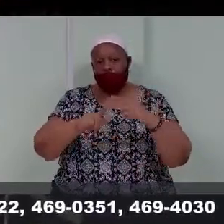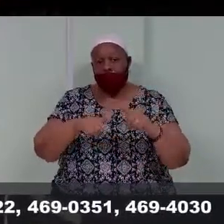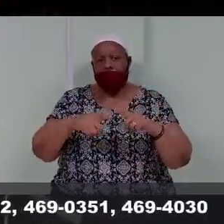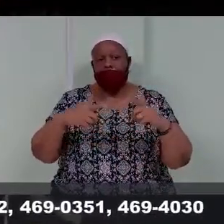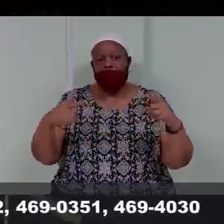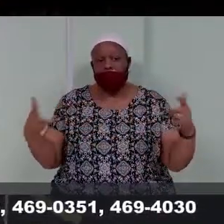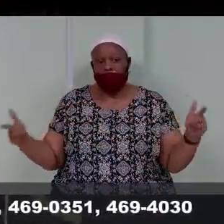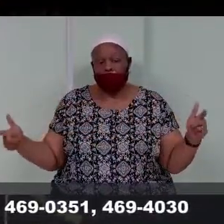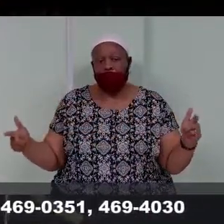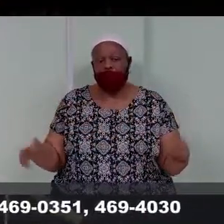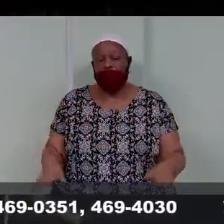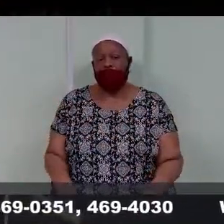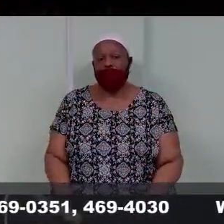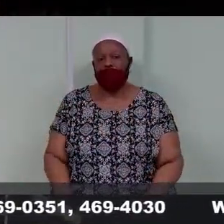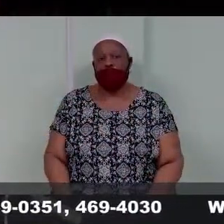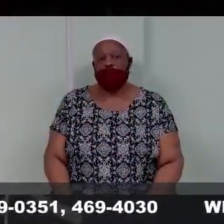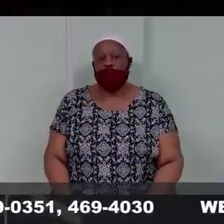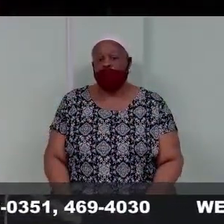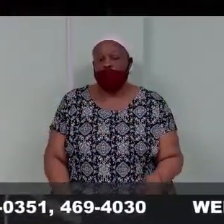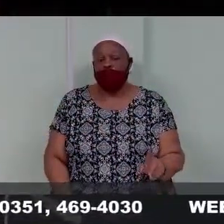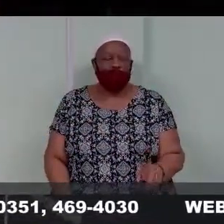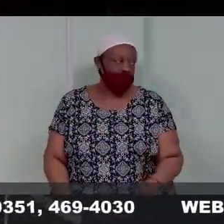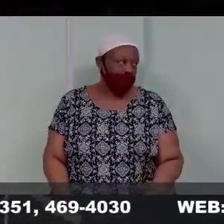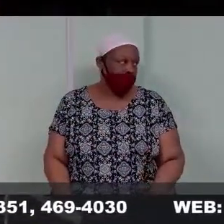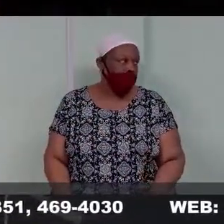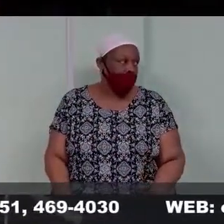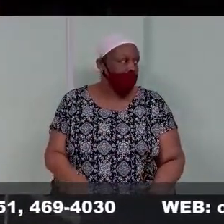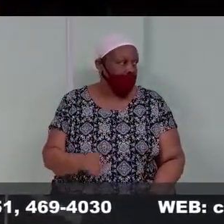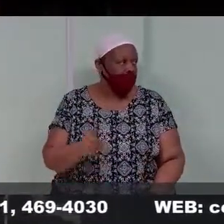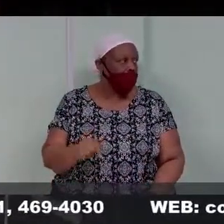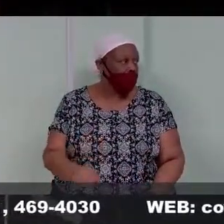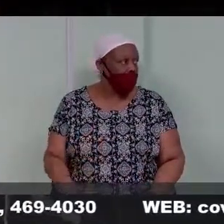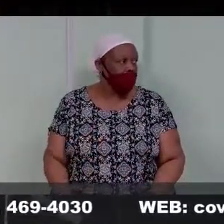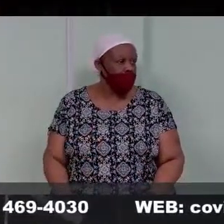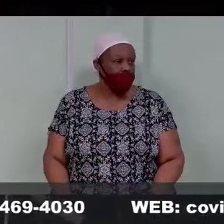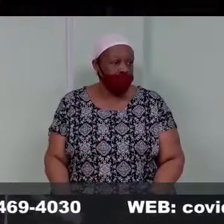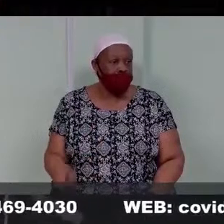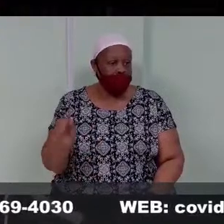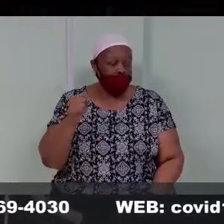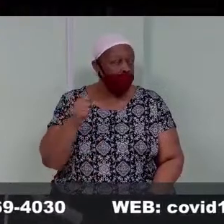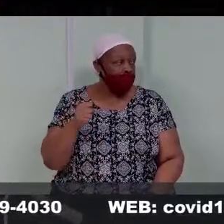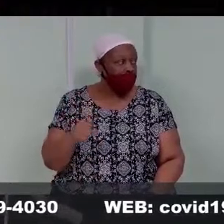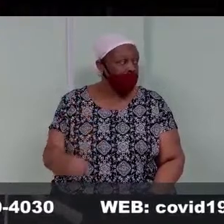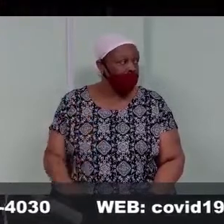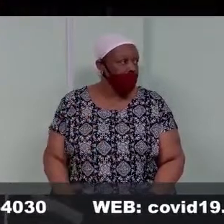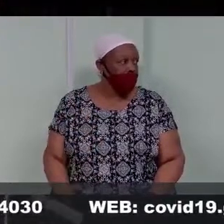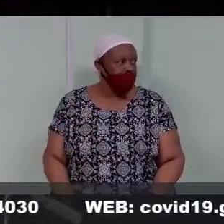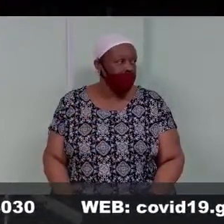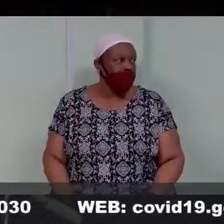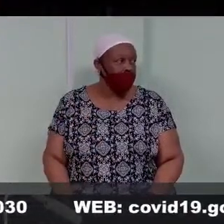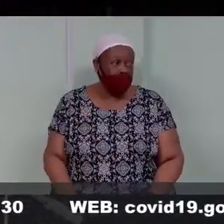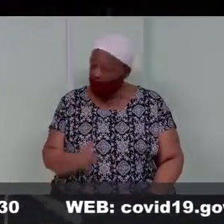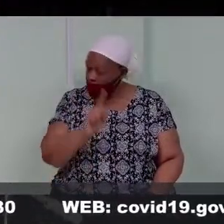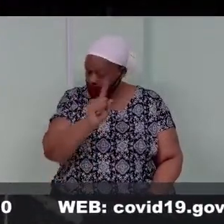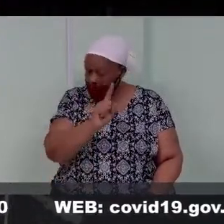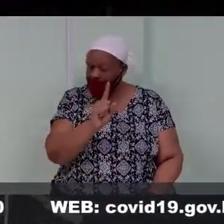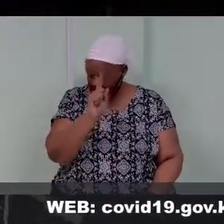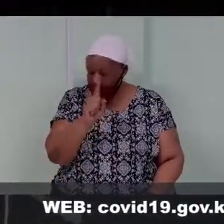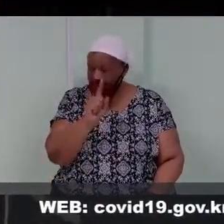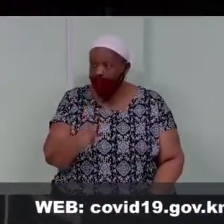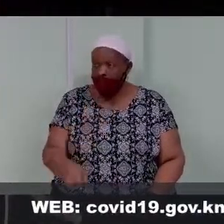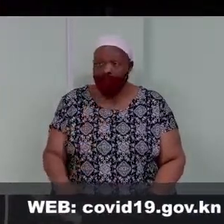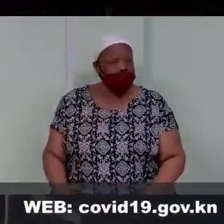have different spoken languages, there are different sign languages.